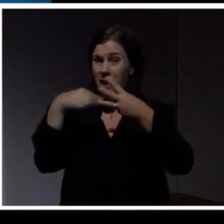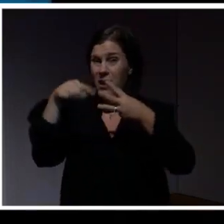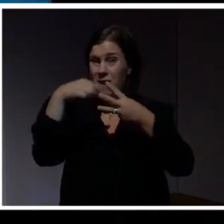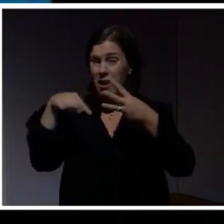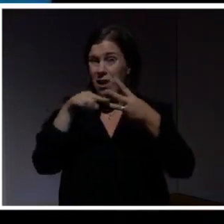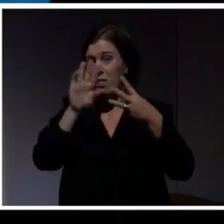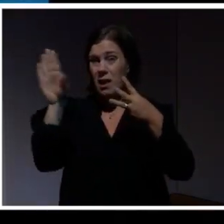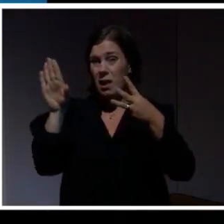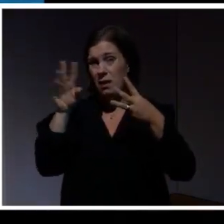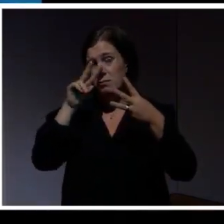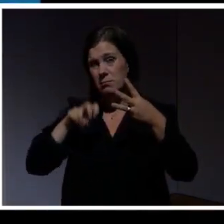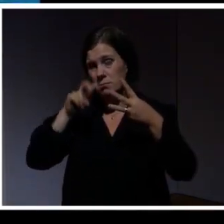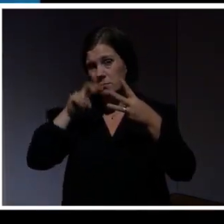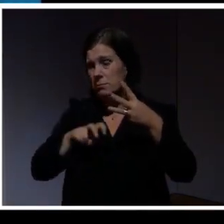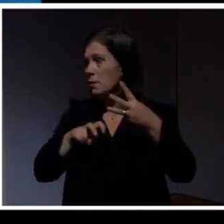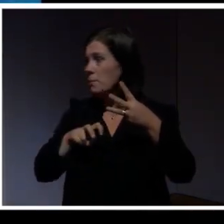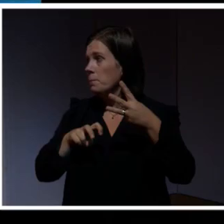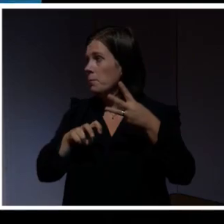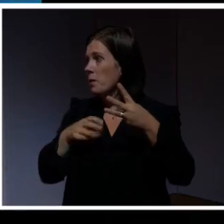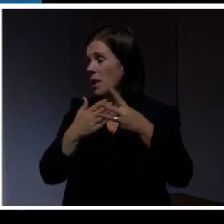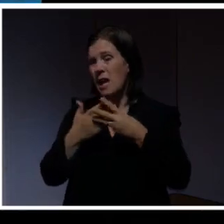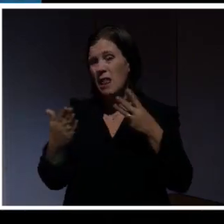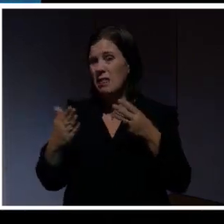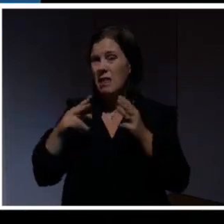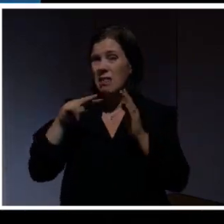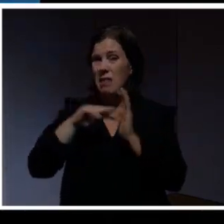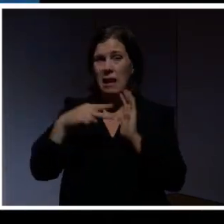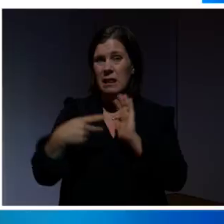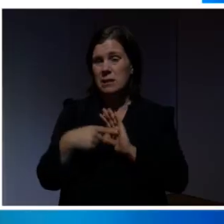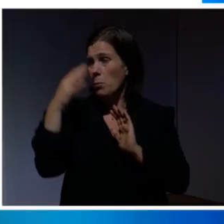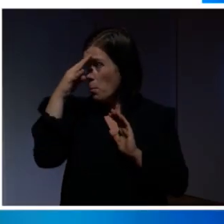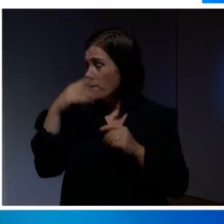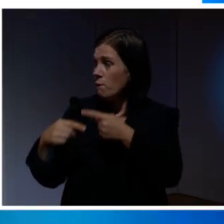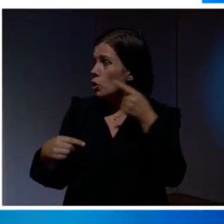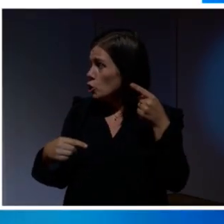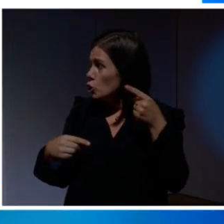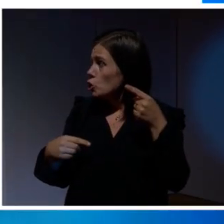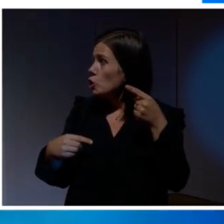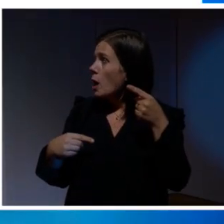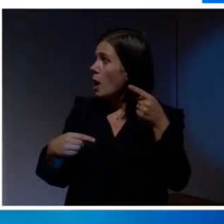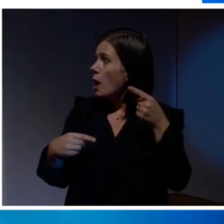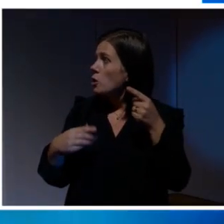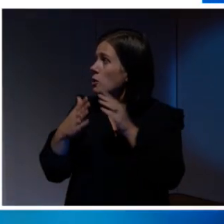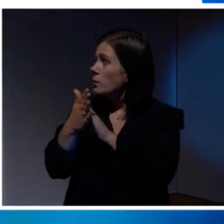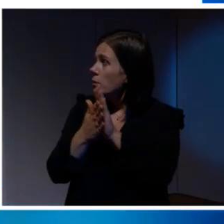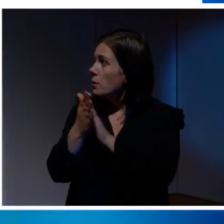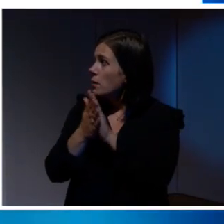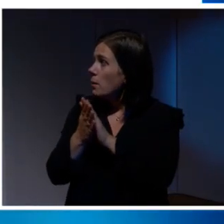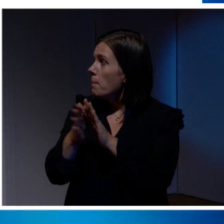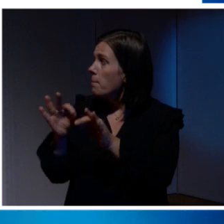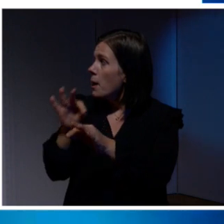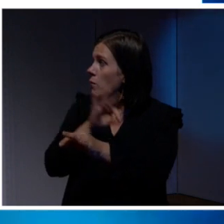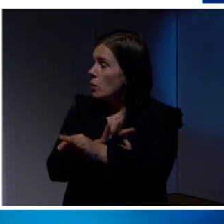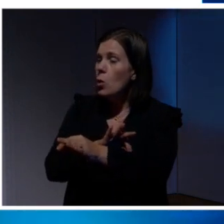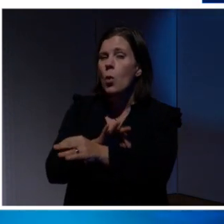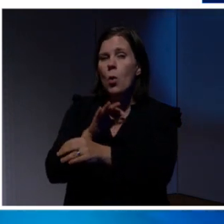in their AI journeys have not necessarily been technical ones. The first one has been challenges in measuring and